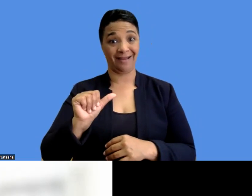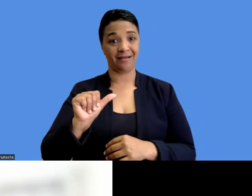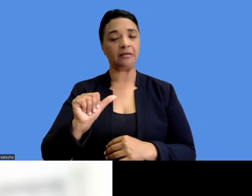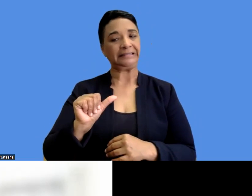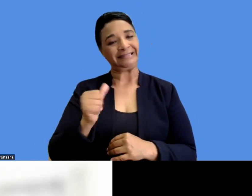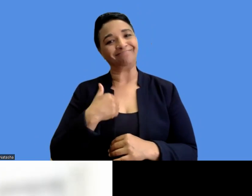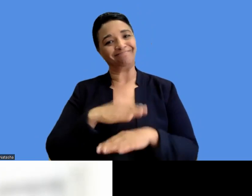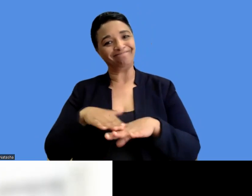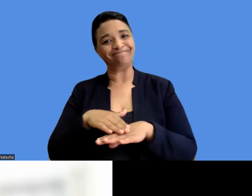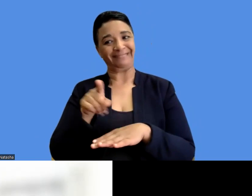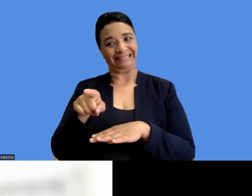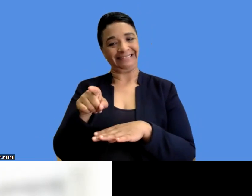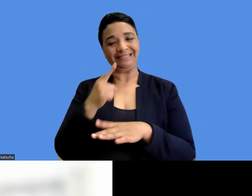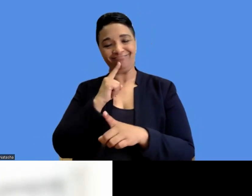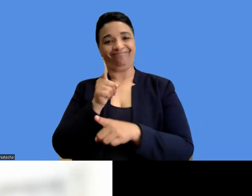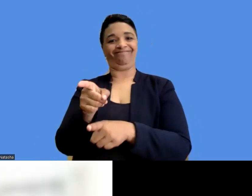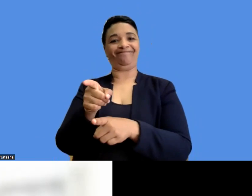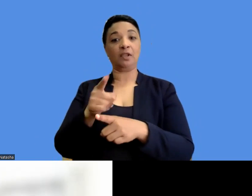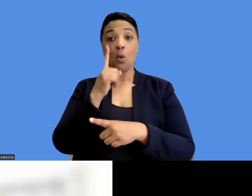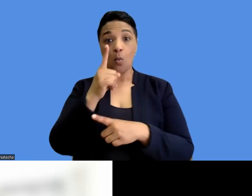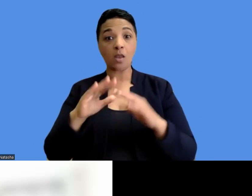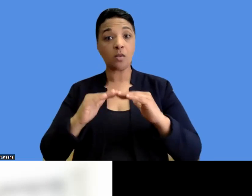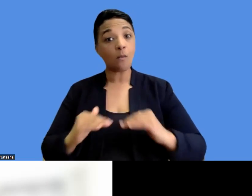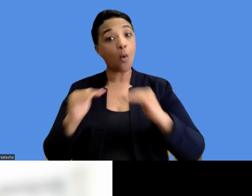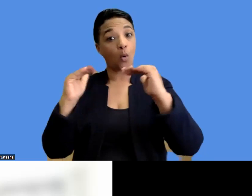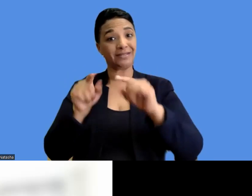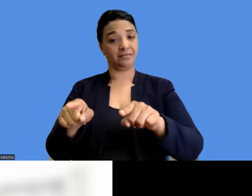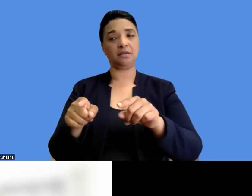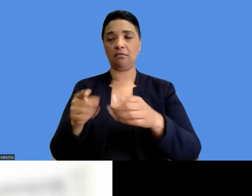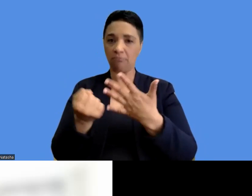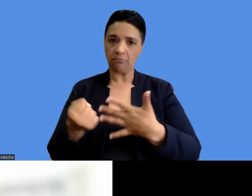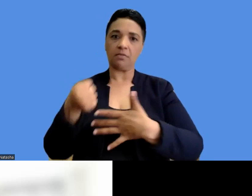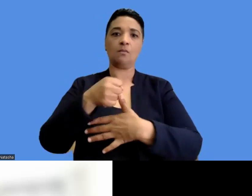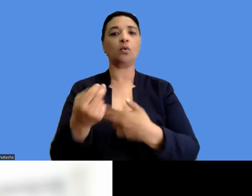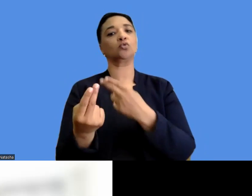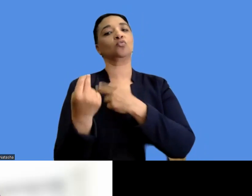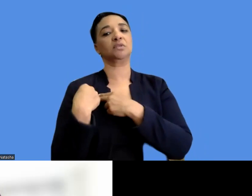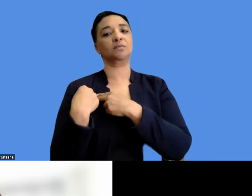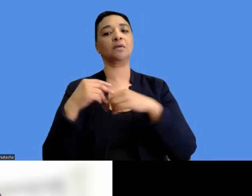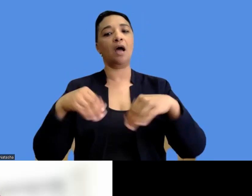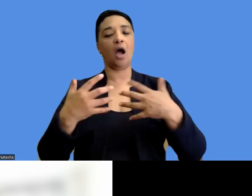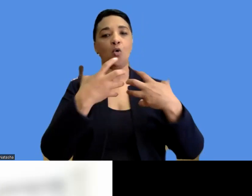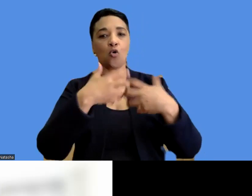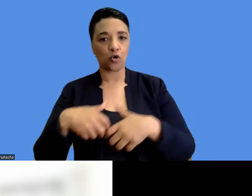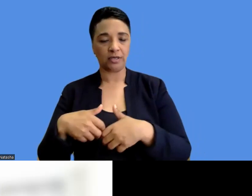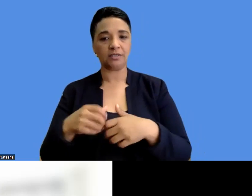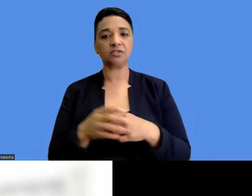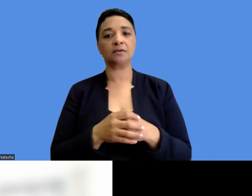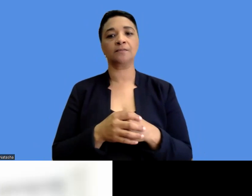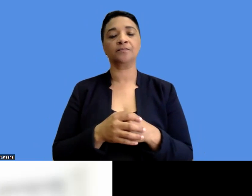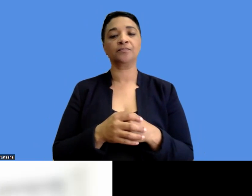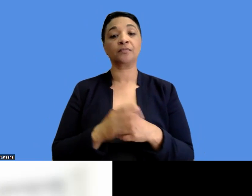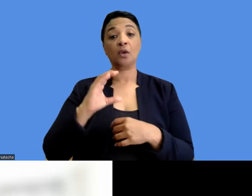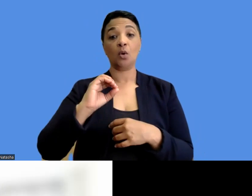about coordination, they really do play a key, crucial role here. So OCHA, that is mandated